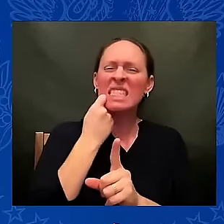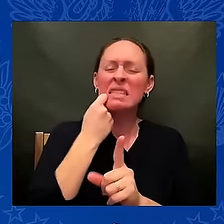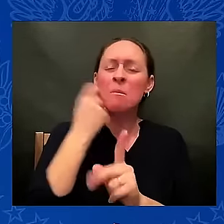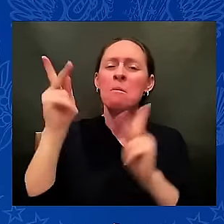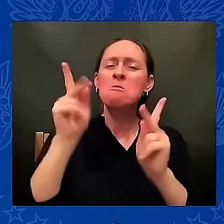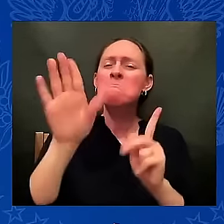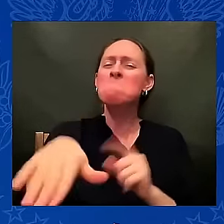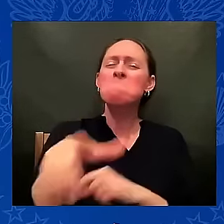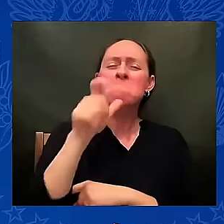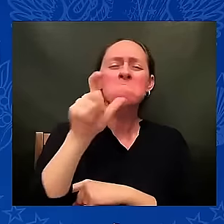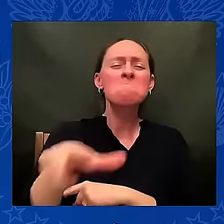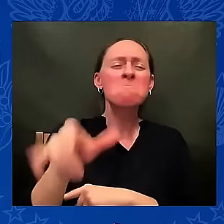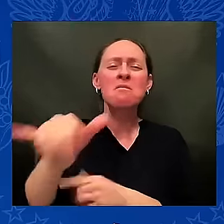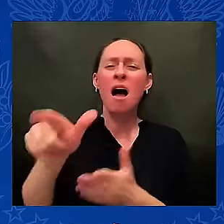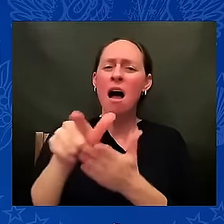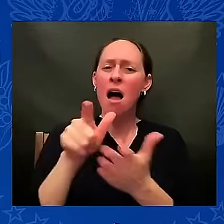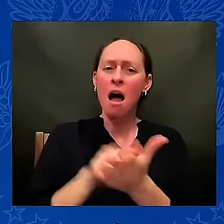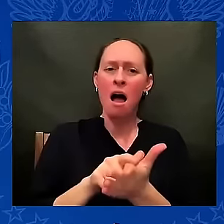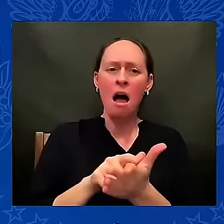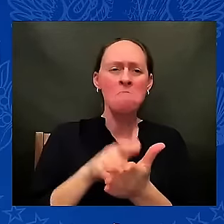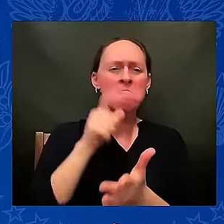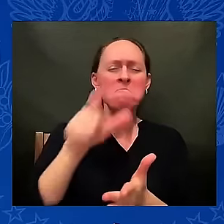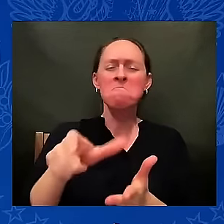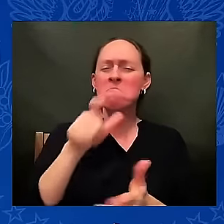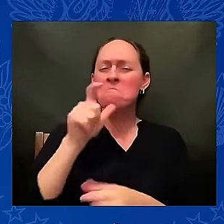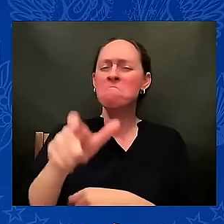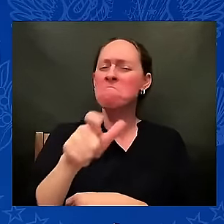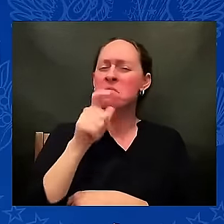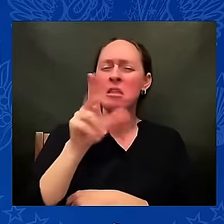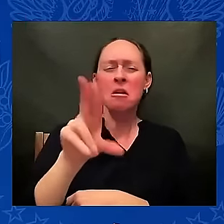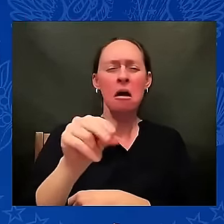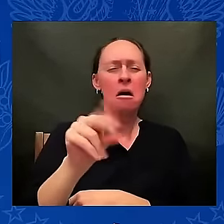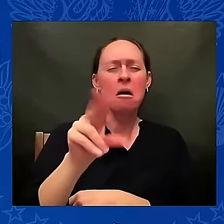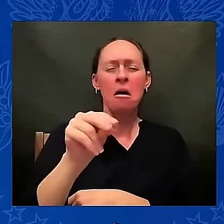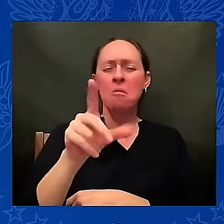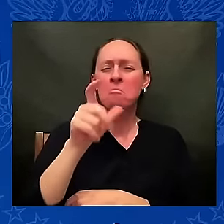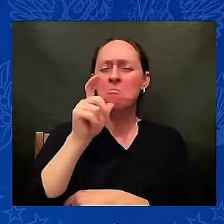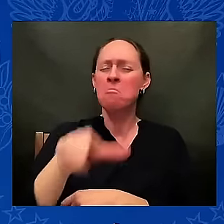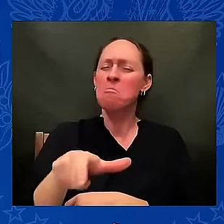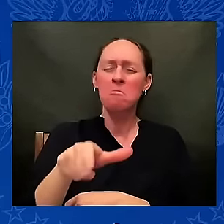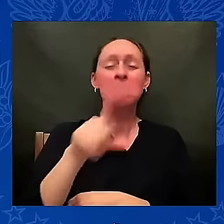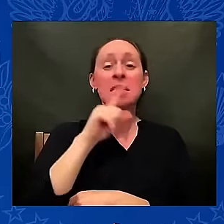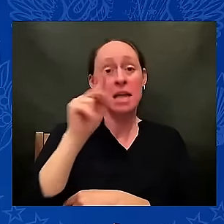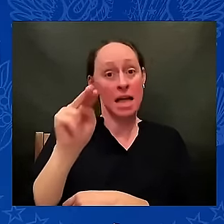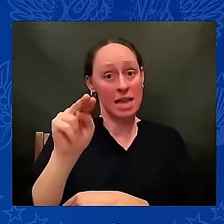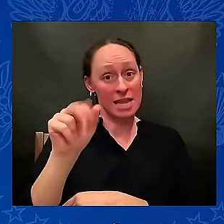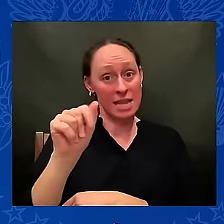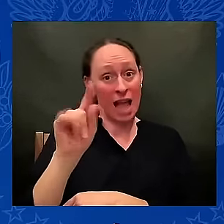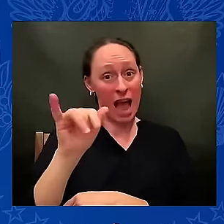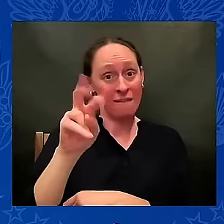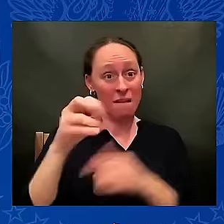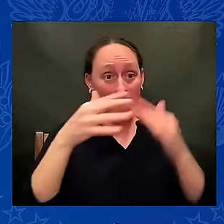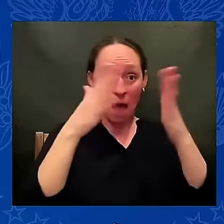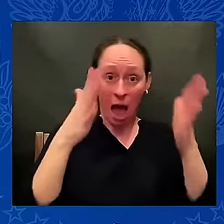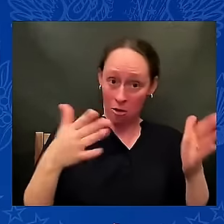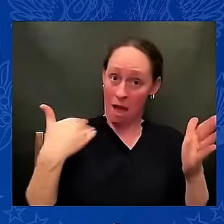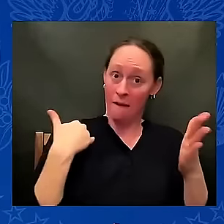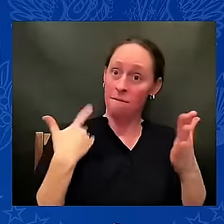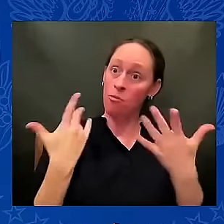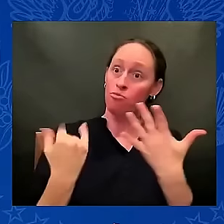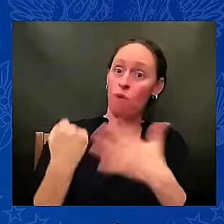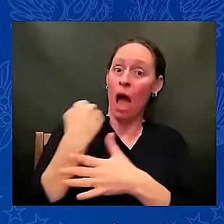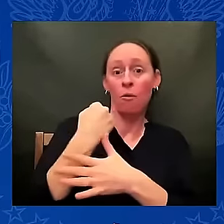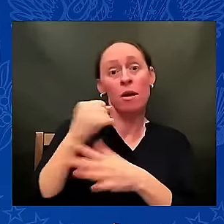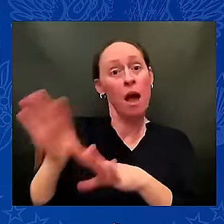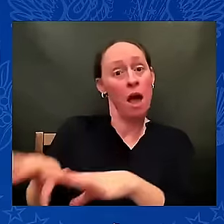challenged on the ground that Native families should not have priority over everyone else in adopting Native children. Well, I took that all the way to the Supreme